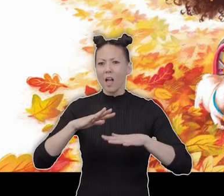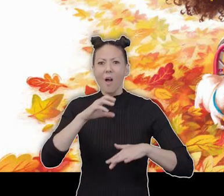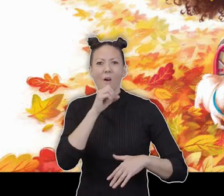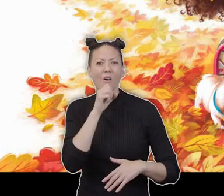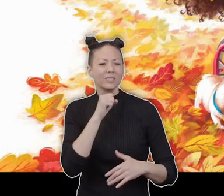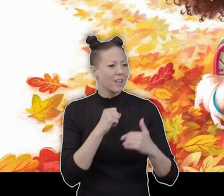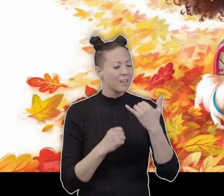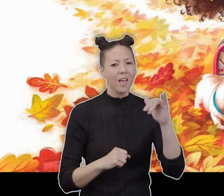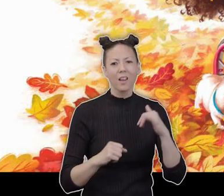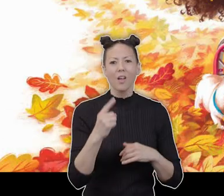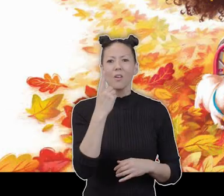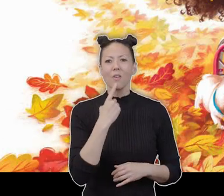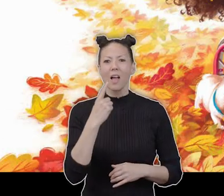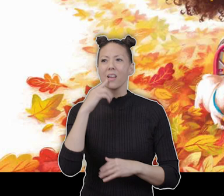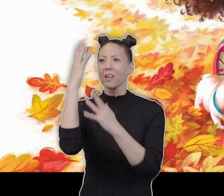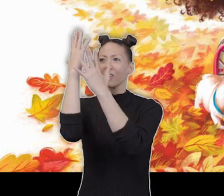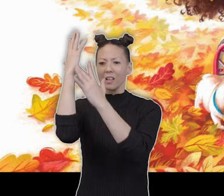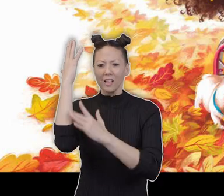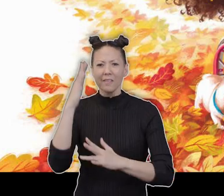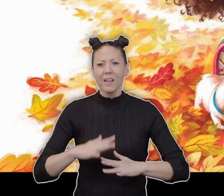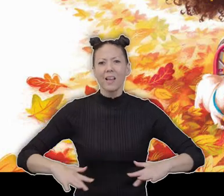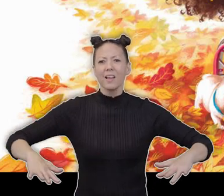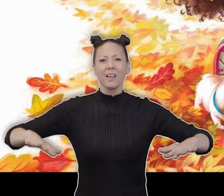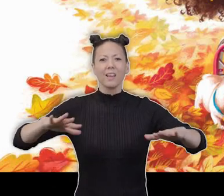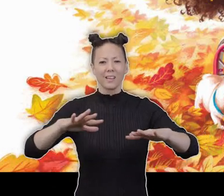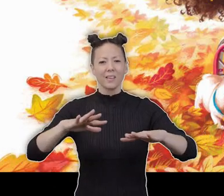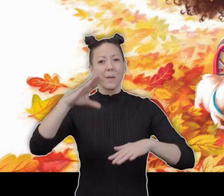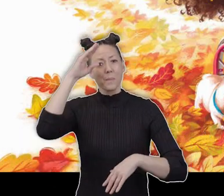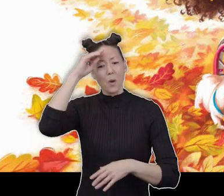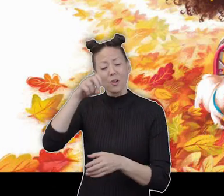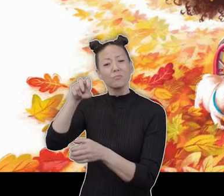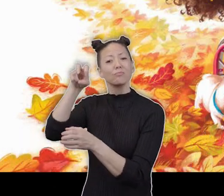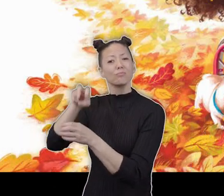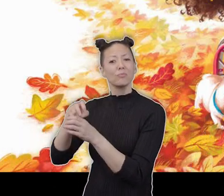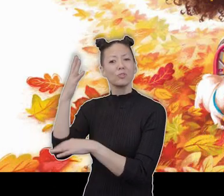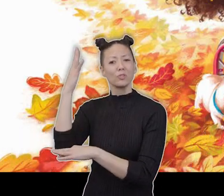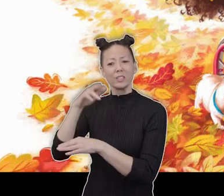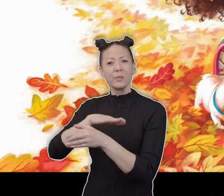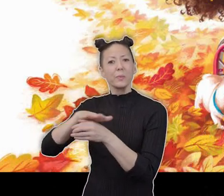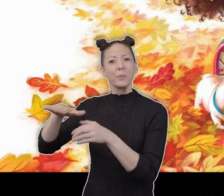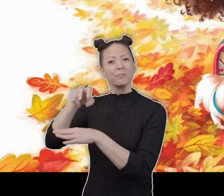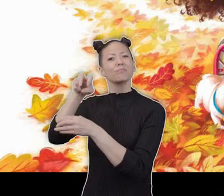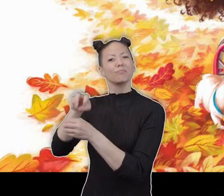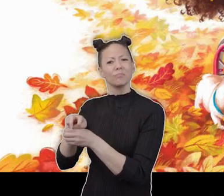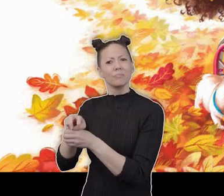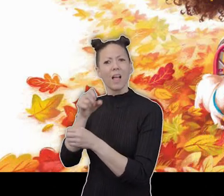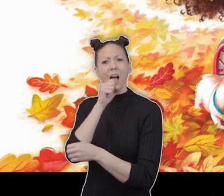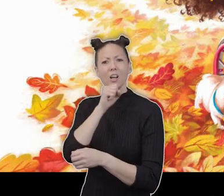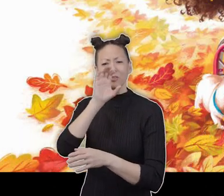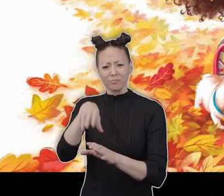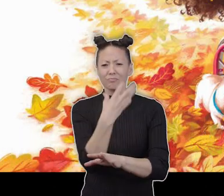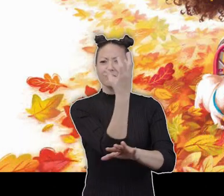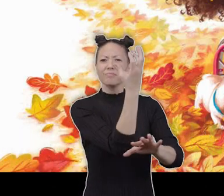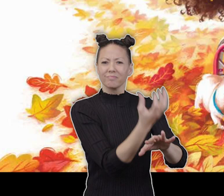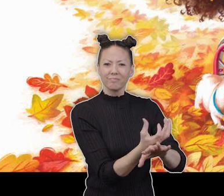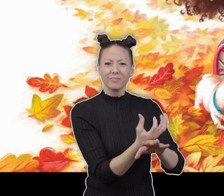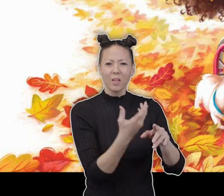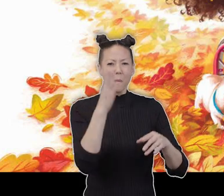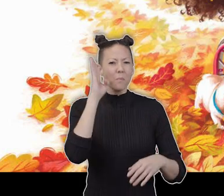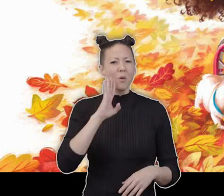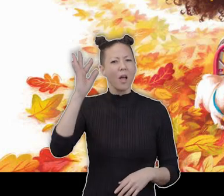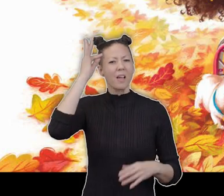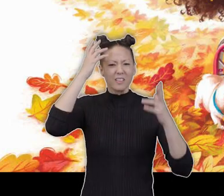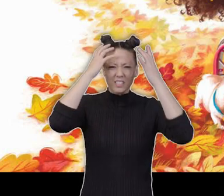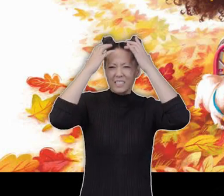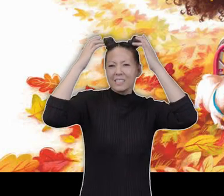with orange, yellow, and red leaves carpeting the ground, a boy, seated on a tree stump, hands an ice cream cone to a